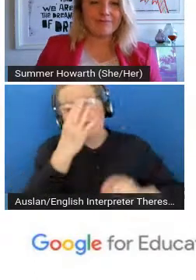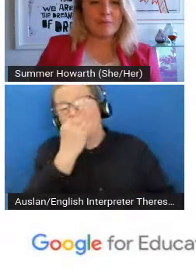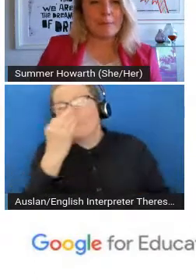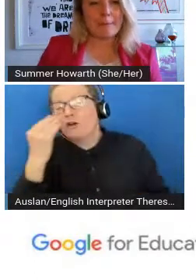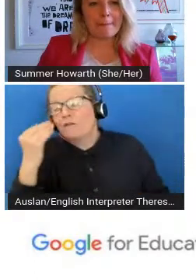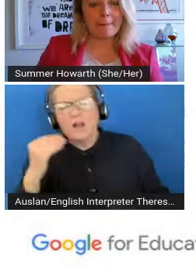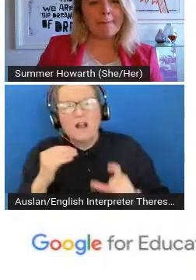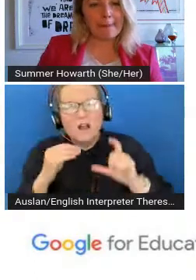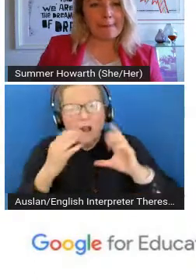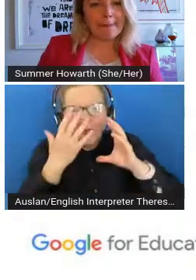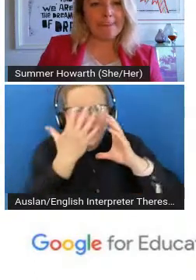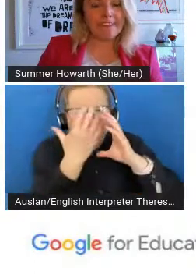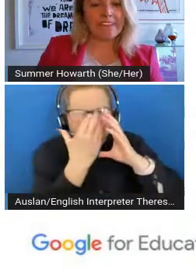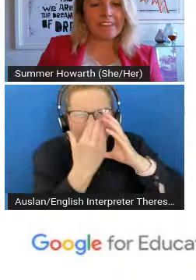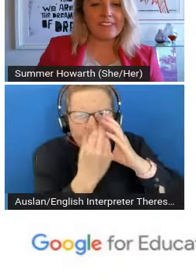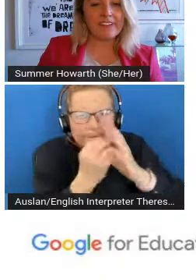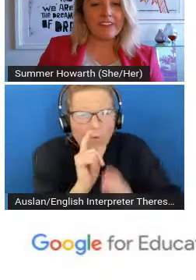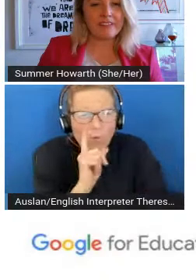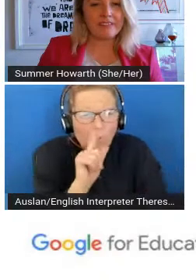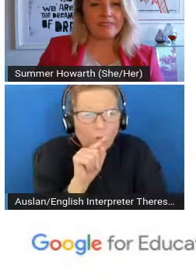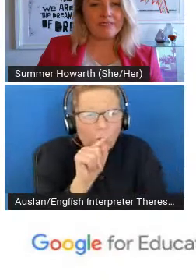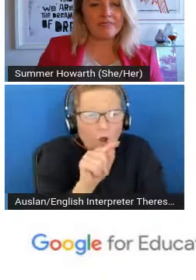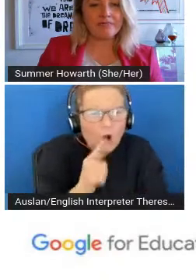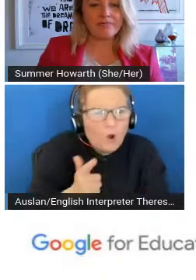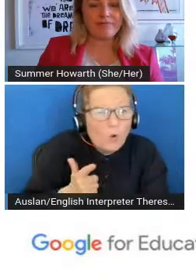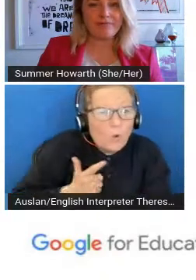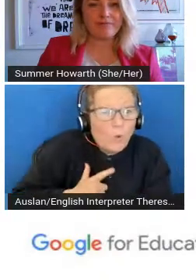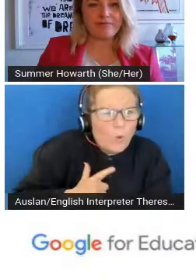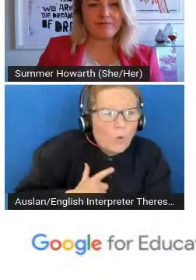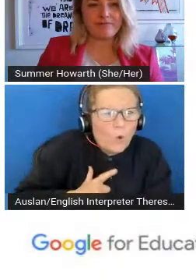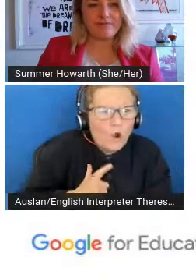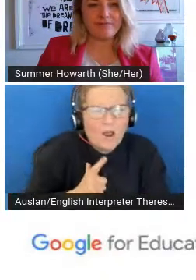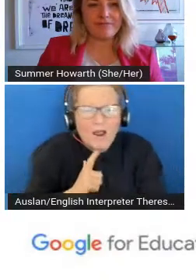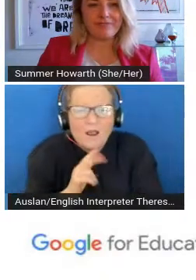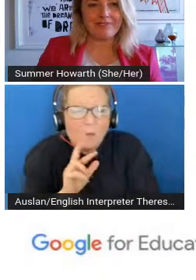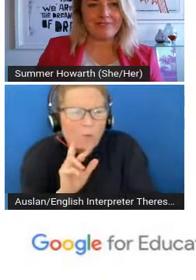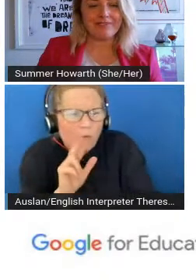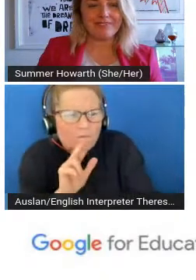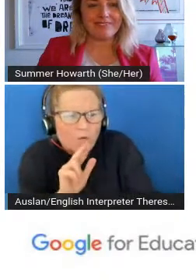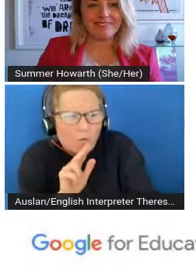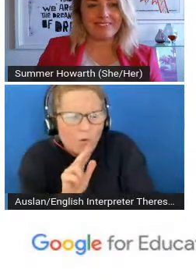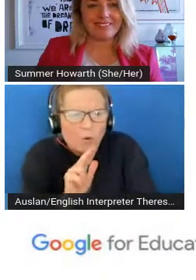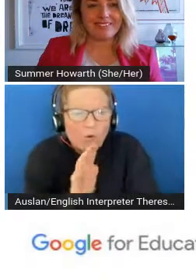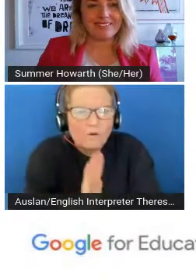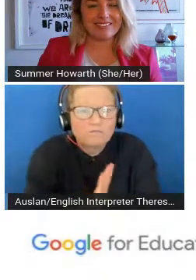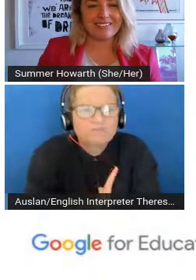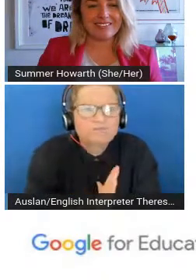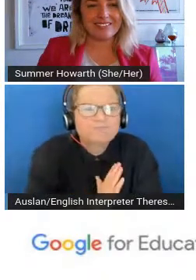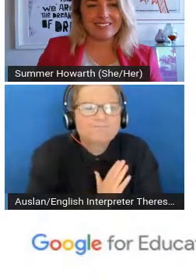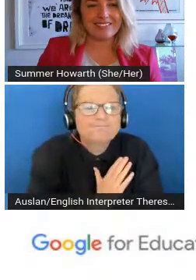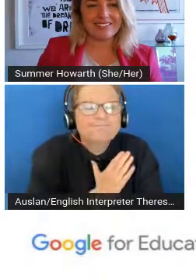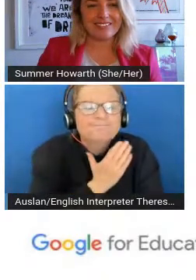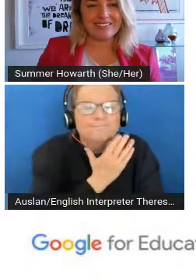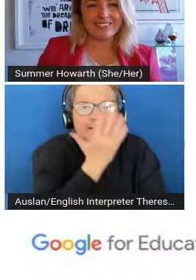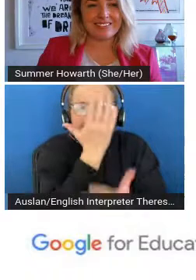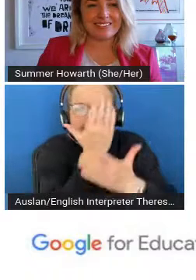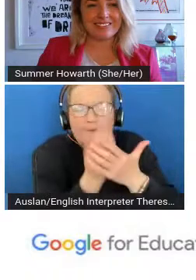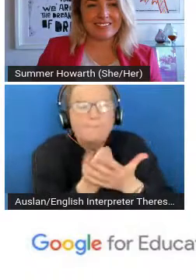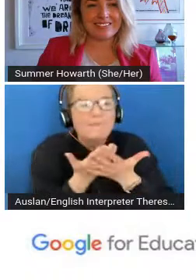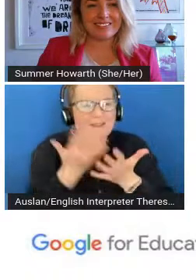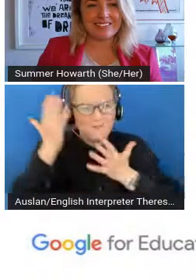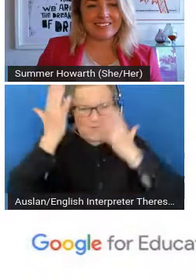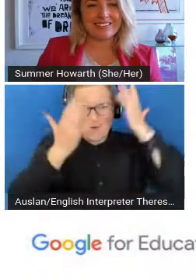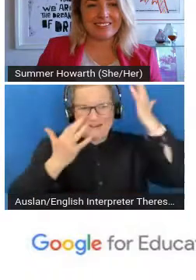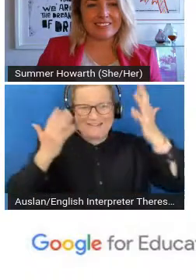intend to have this image, those sort of things. And this is such fascinating material that you could share. And this is obviously what Chris was talking